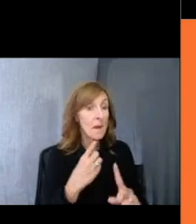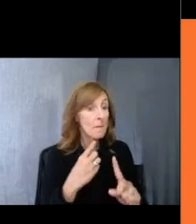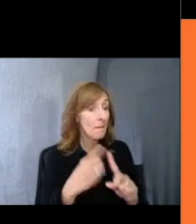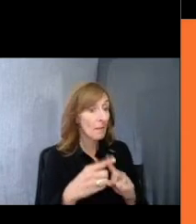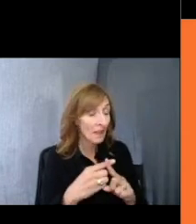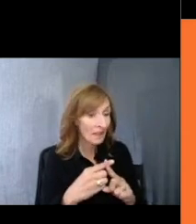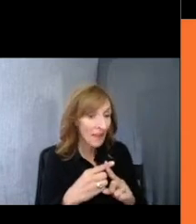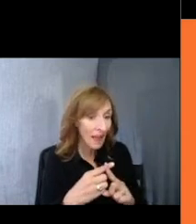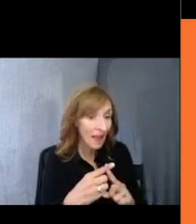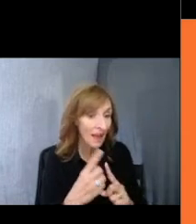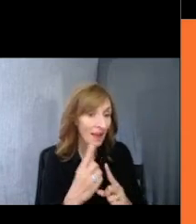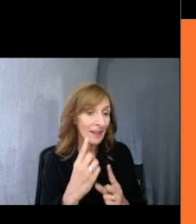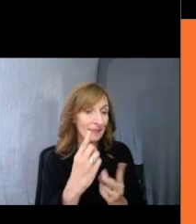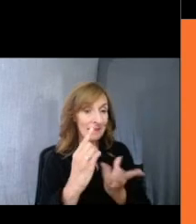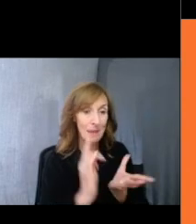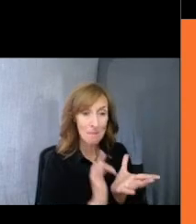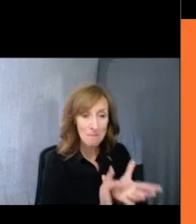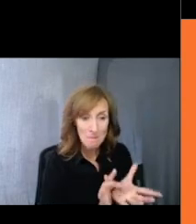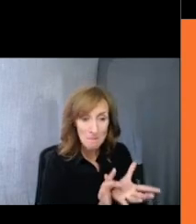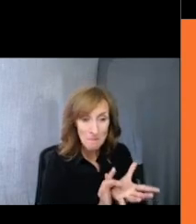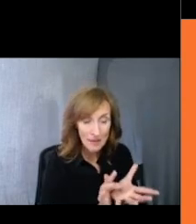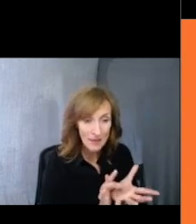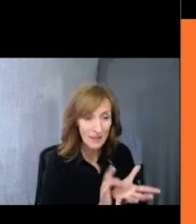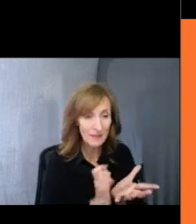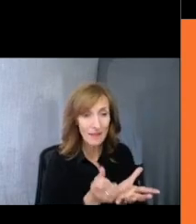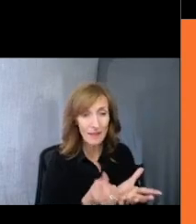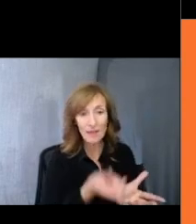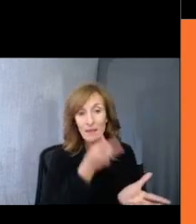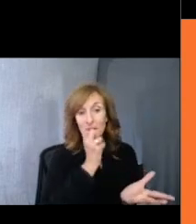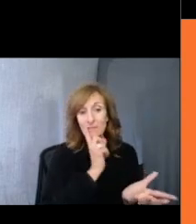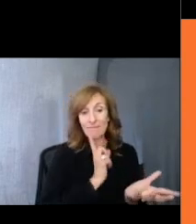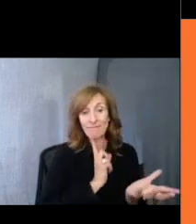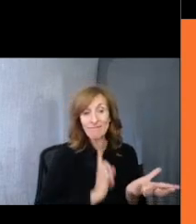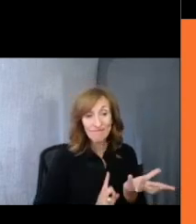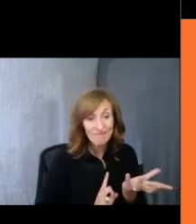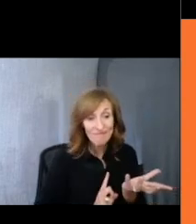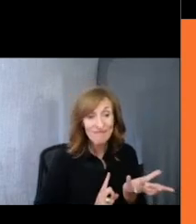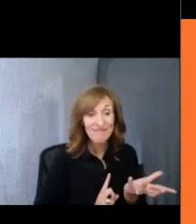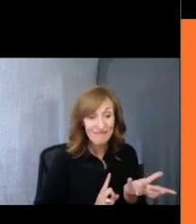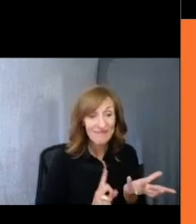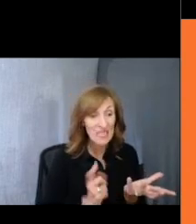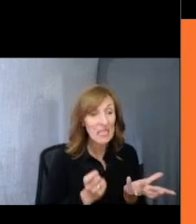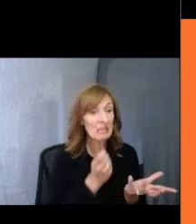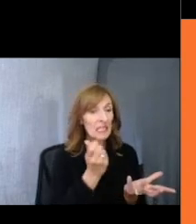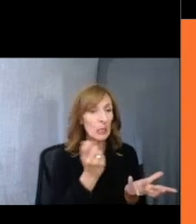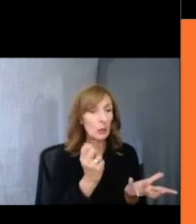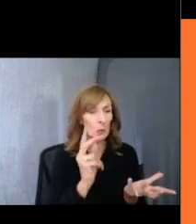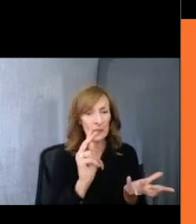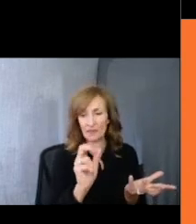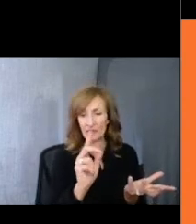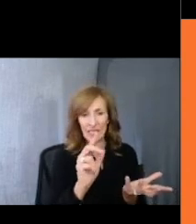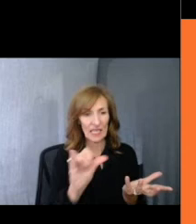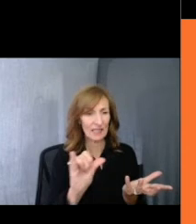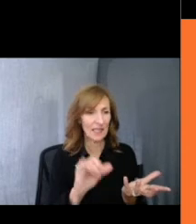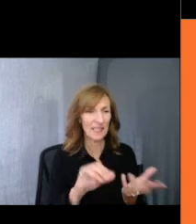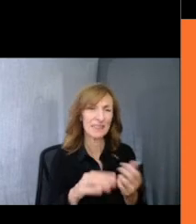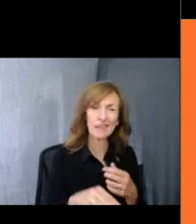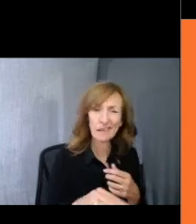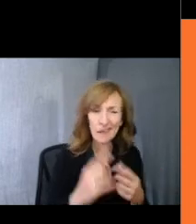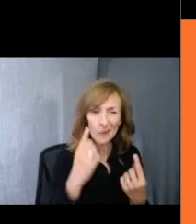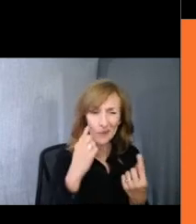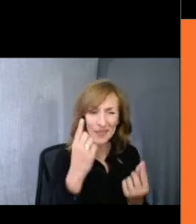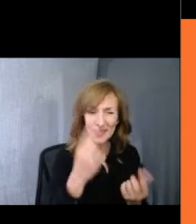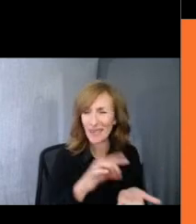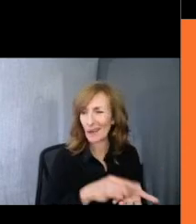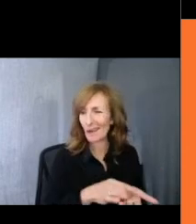into our body. And even drugs that we take orally, we kind of think, well, if you take them orally, wouldn't after metabolism,